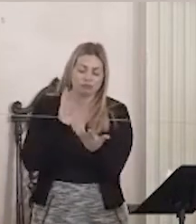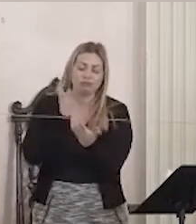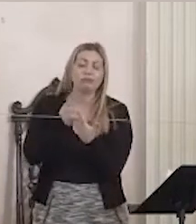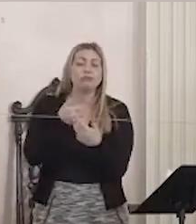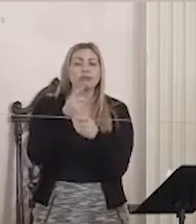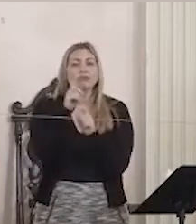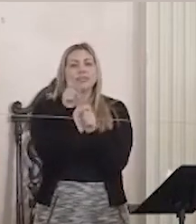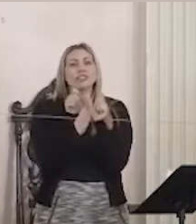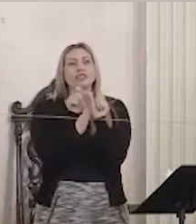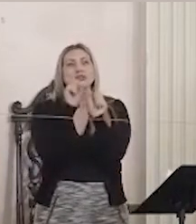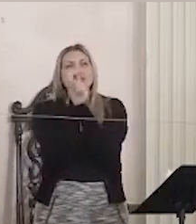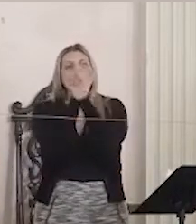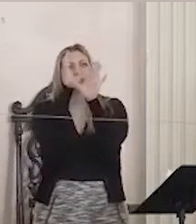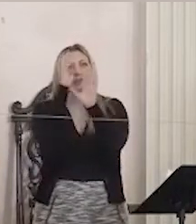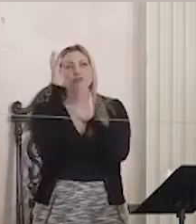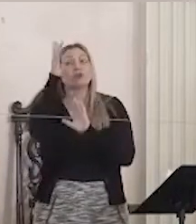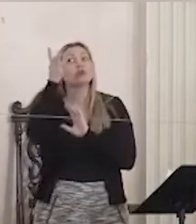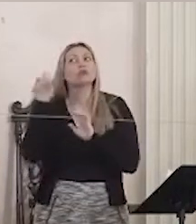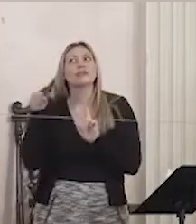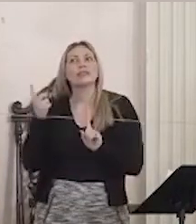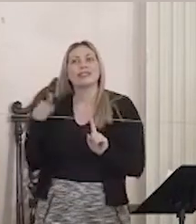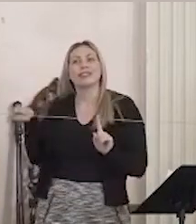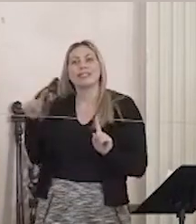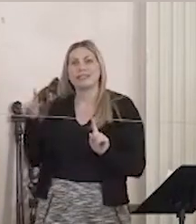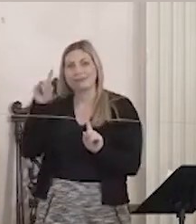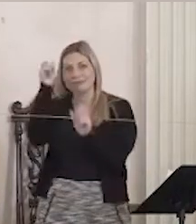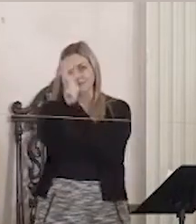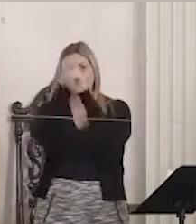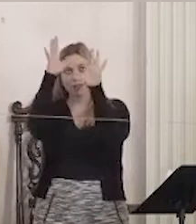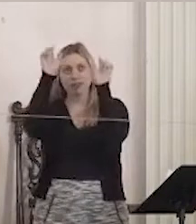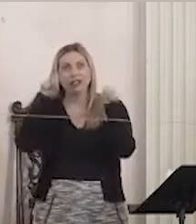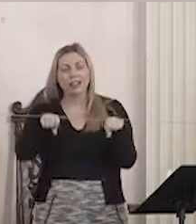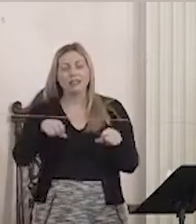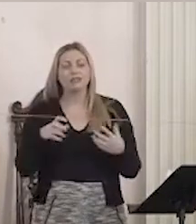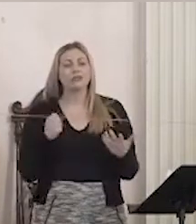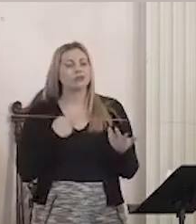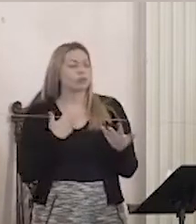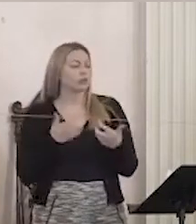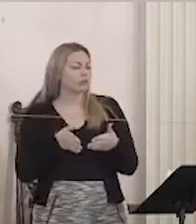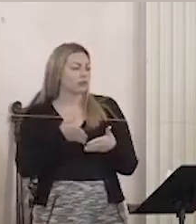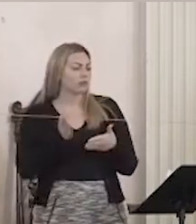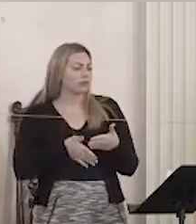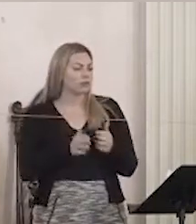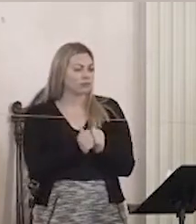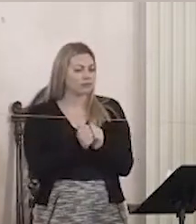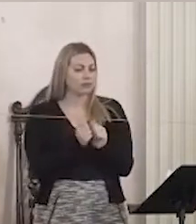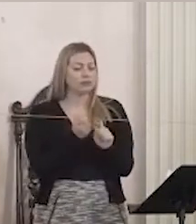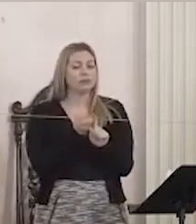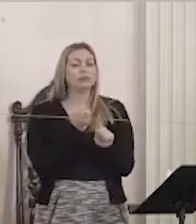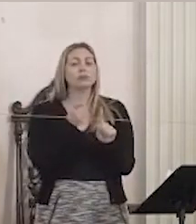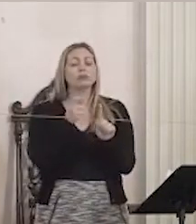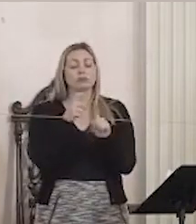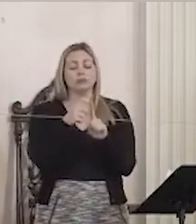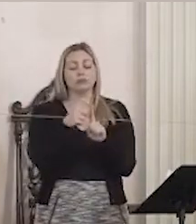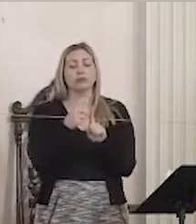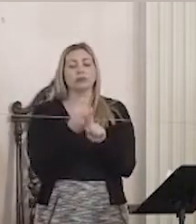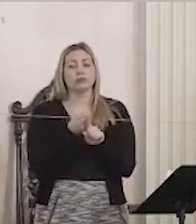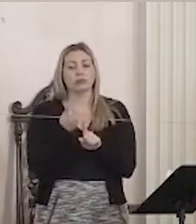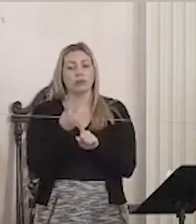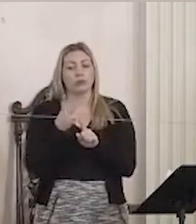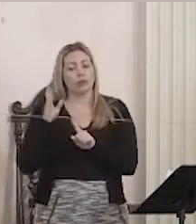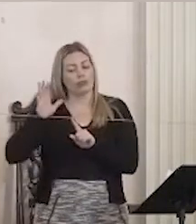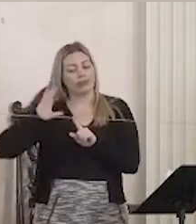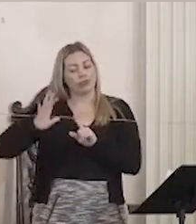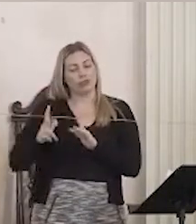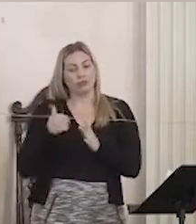realize a future that only they could imagine. So I want to close with words from the two ancestors we